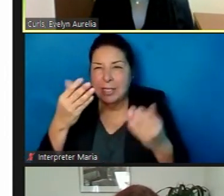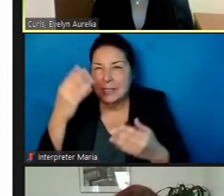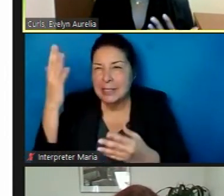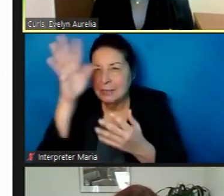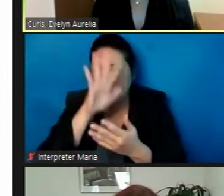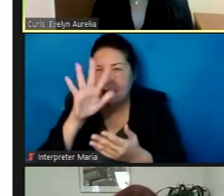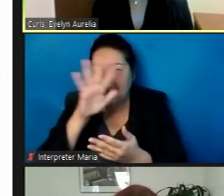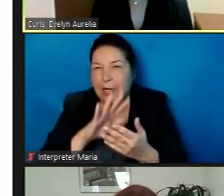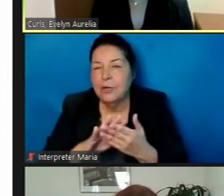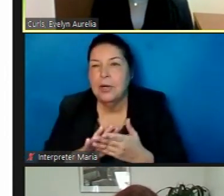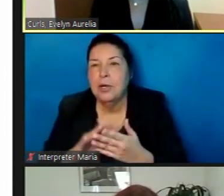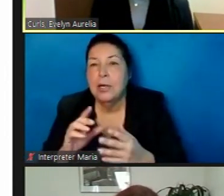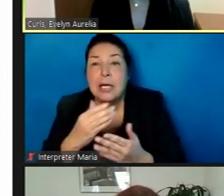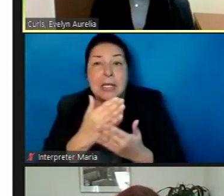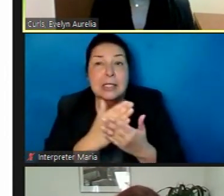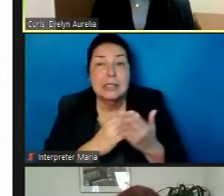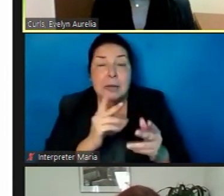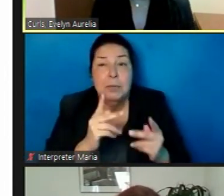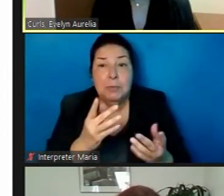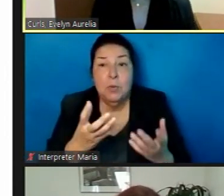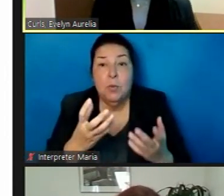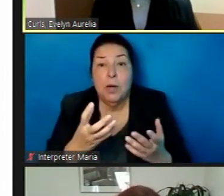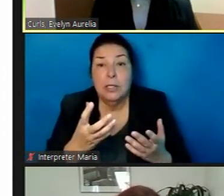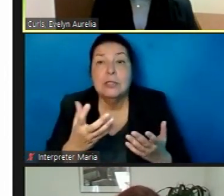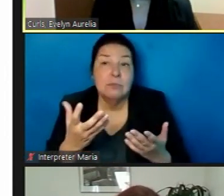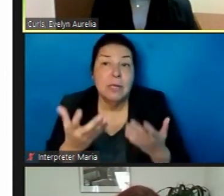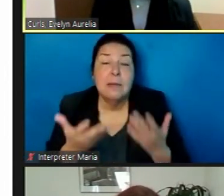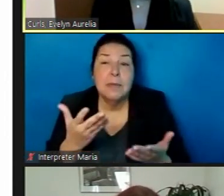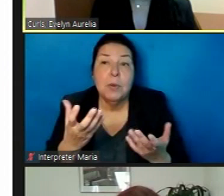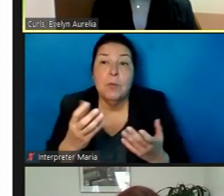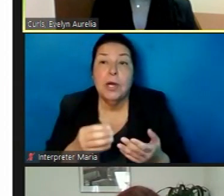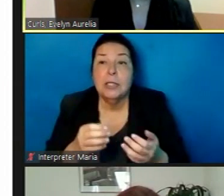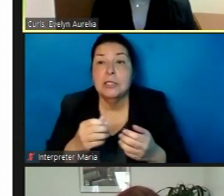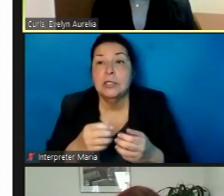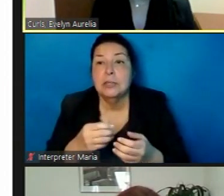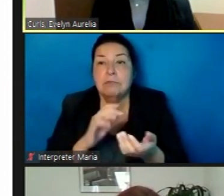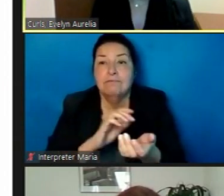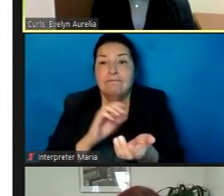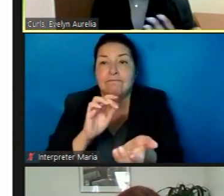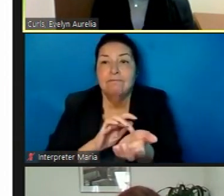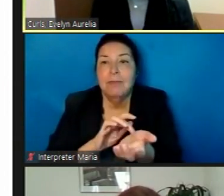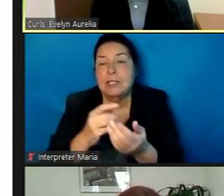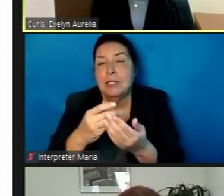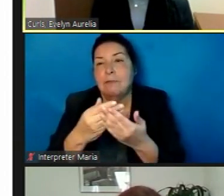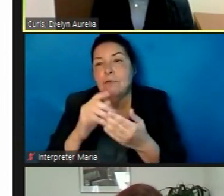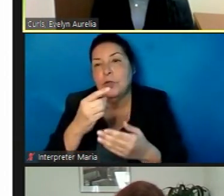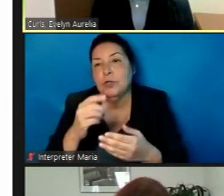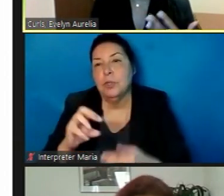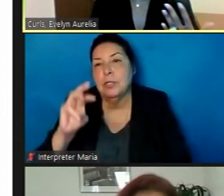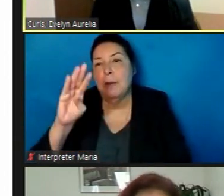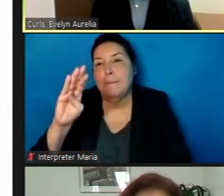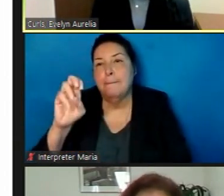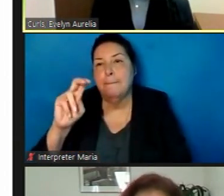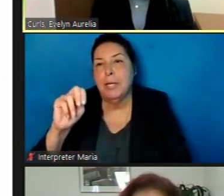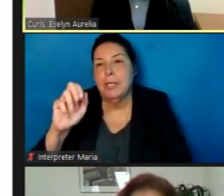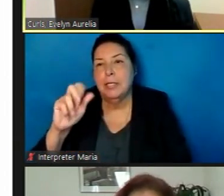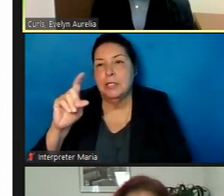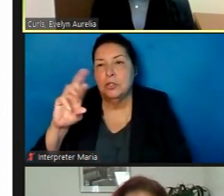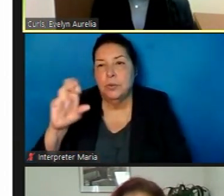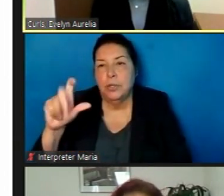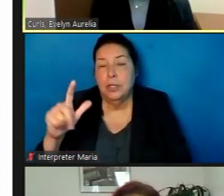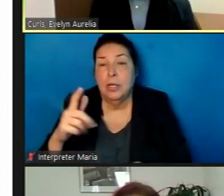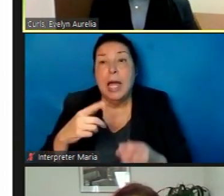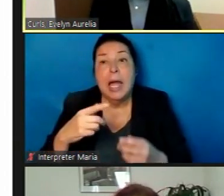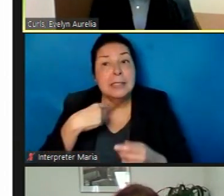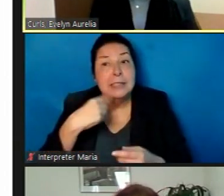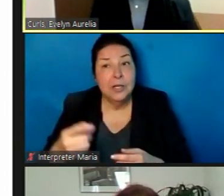may want to pre-medicate with Benadryl before they go, and they may not also want to let the provider know when you go get vaccinated that you have allergies in the